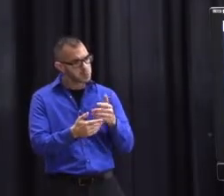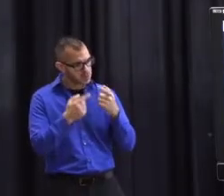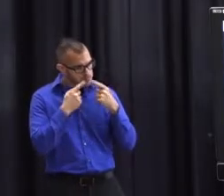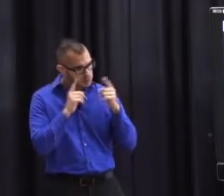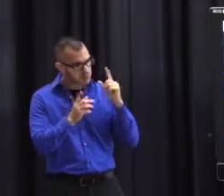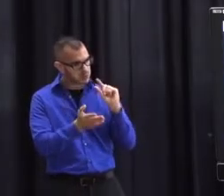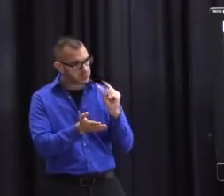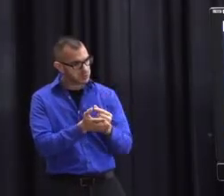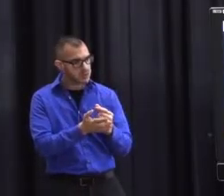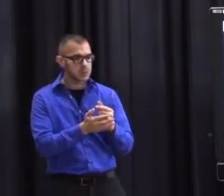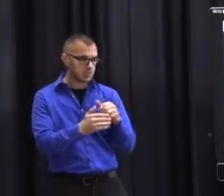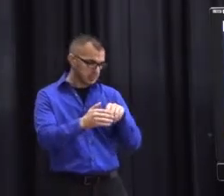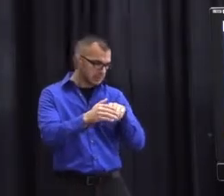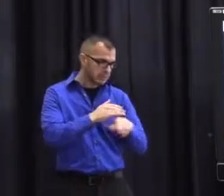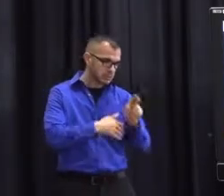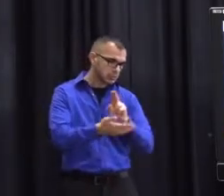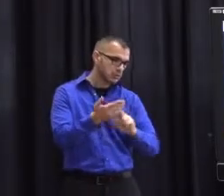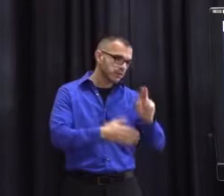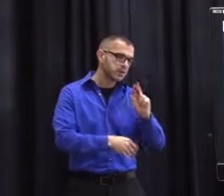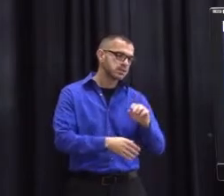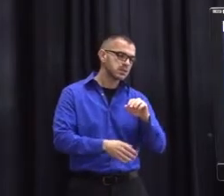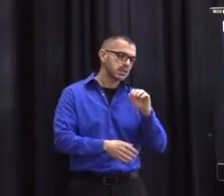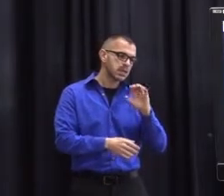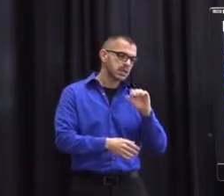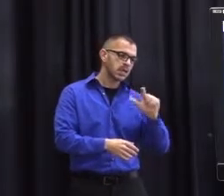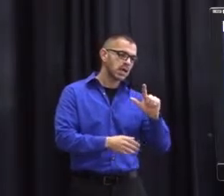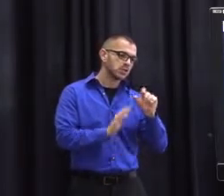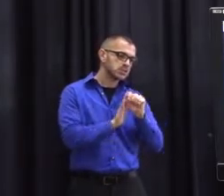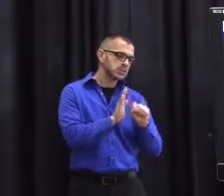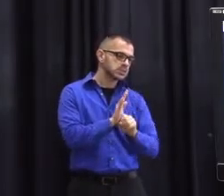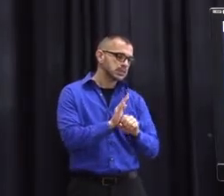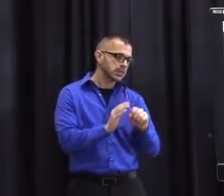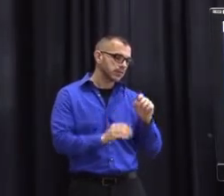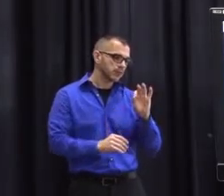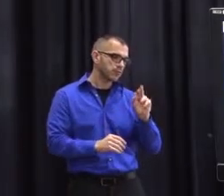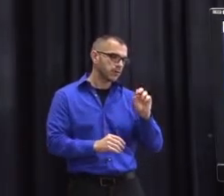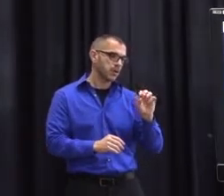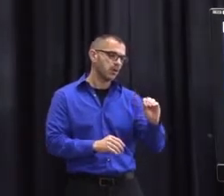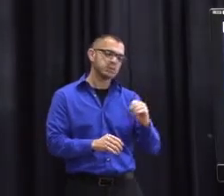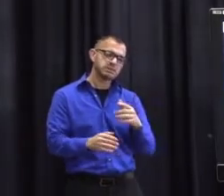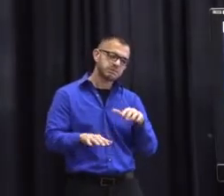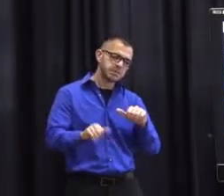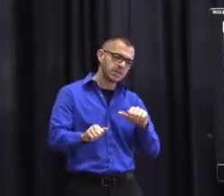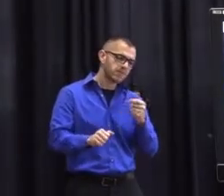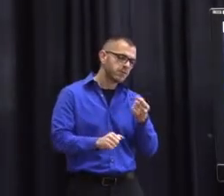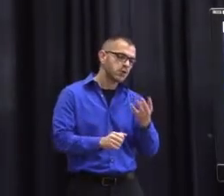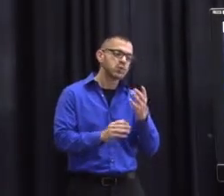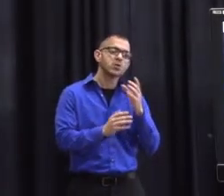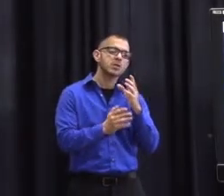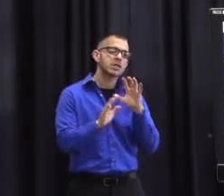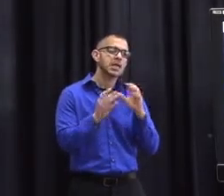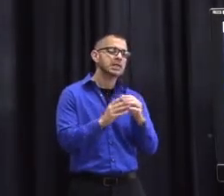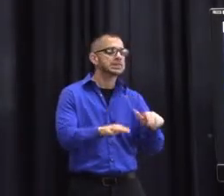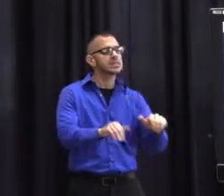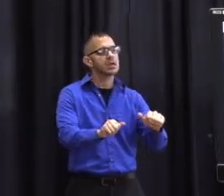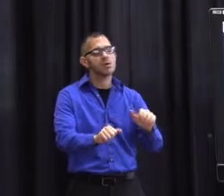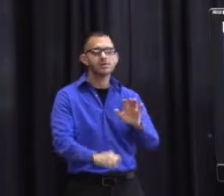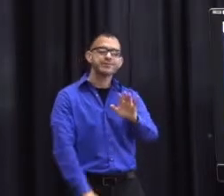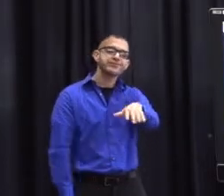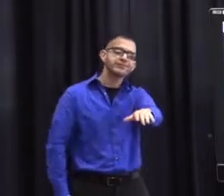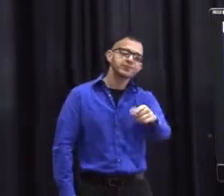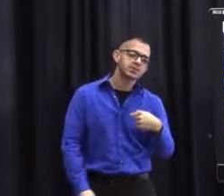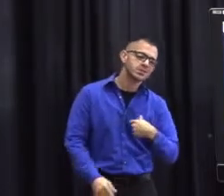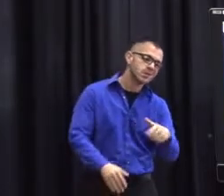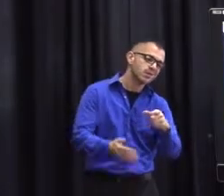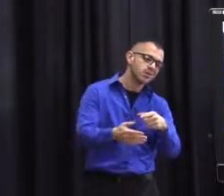went to Cal State Fresno and said, I need to take a few classes to graduate. They said, well, you have